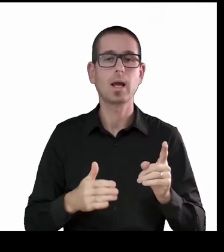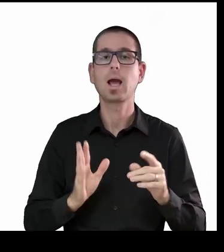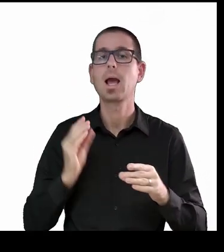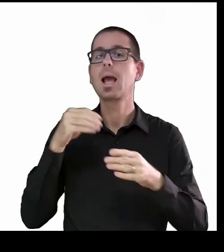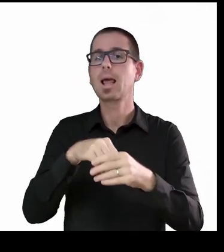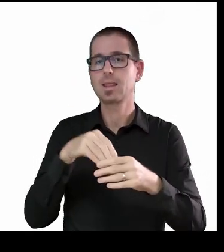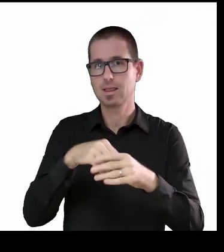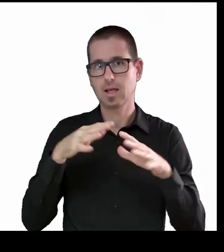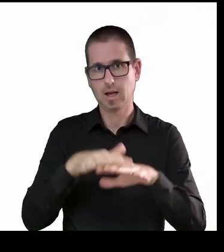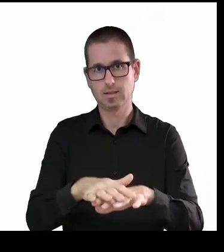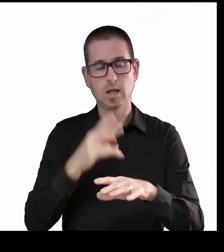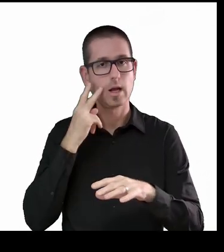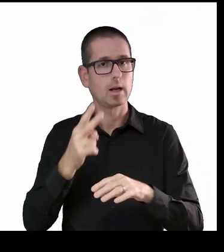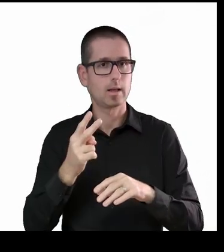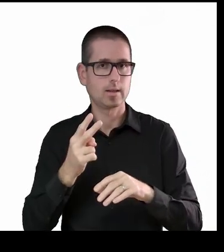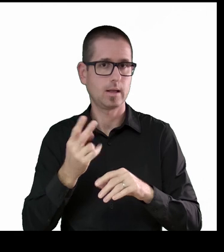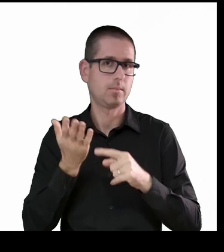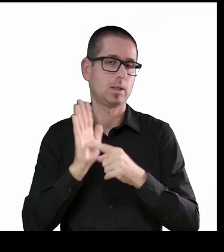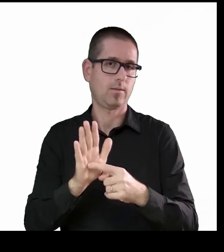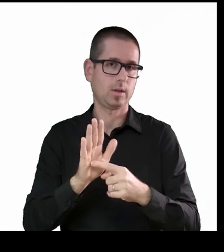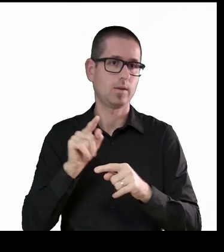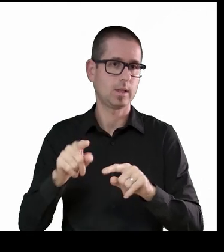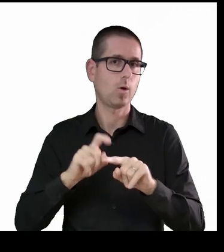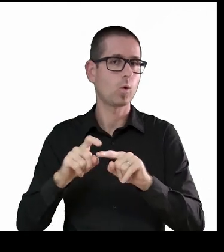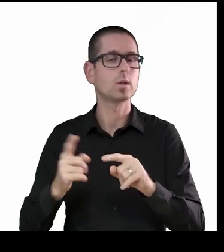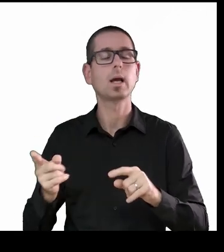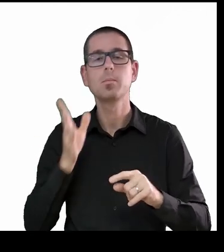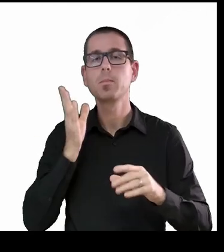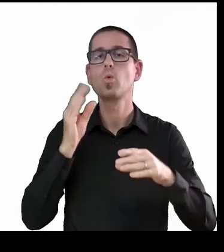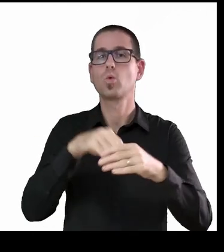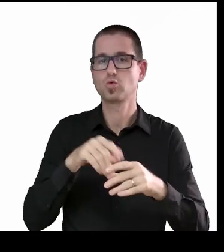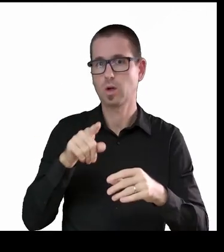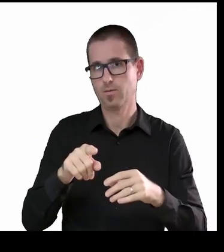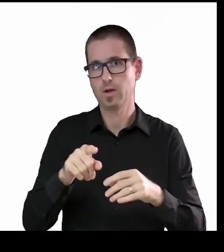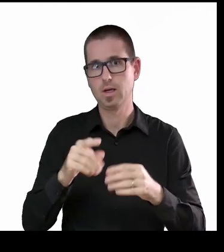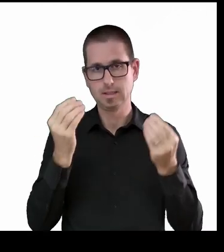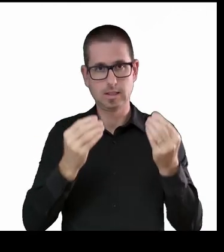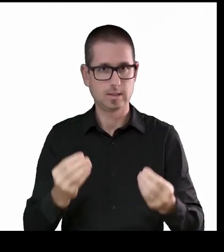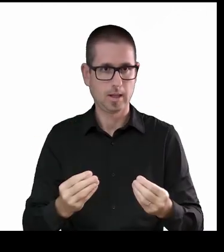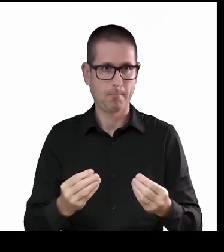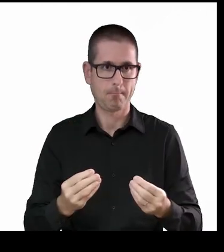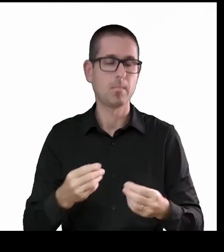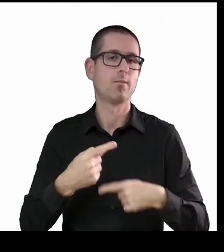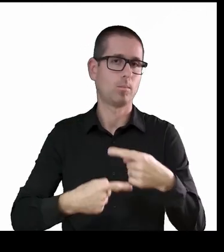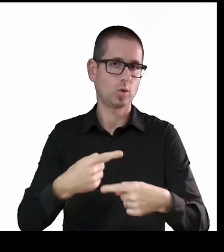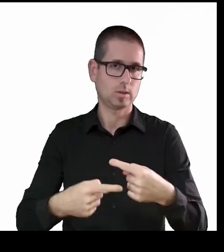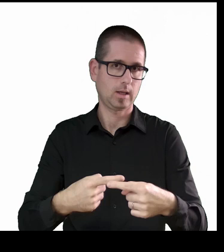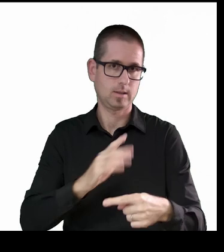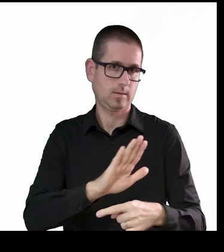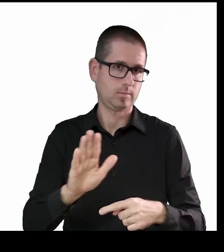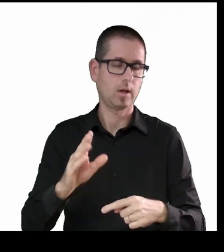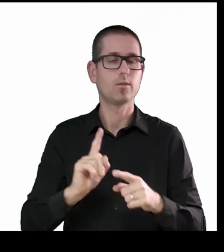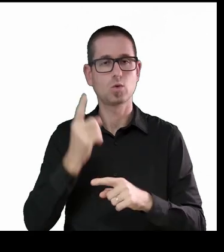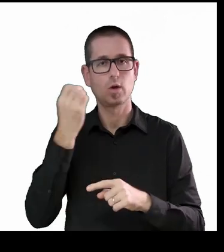integration with performance reviews of the tool can be integrated into the existing performance review processes in the higher